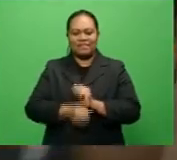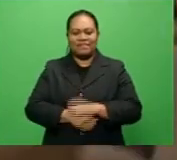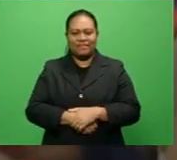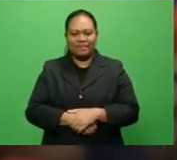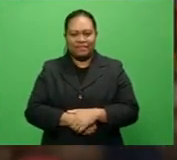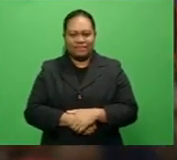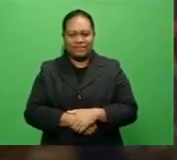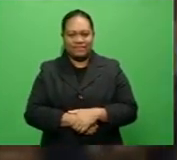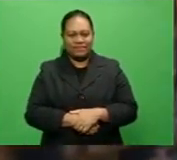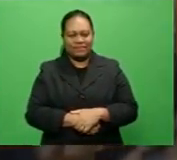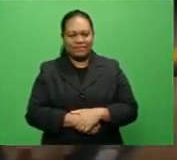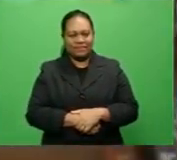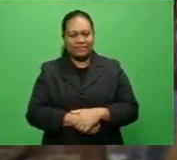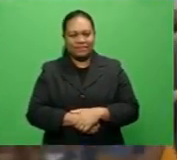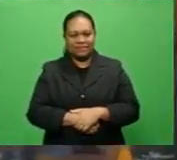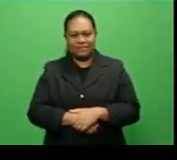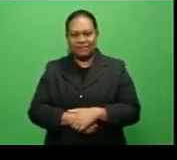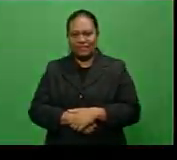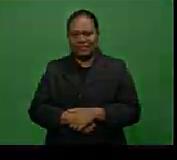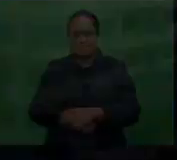Tavi, FBC Sports.